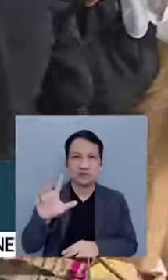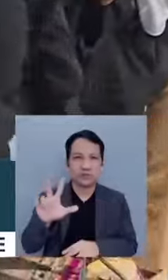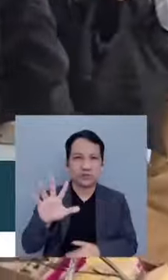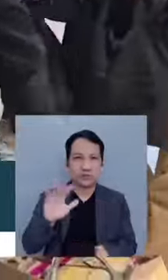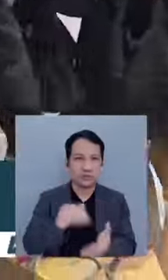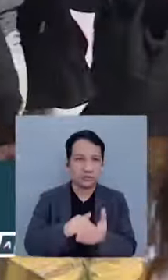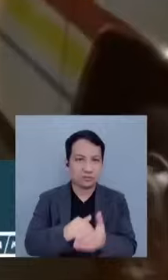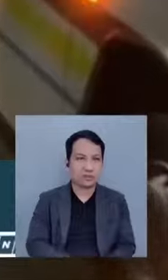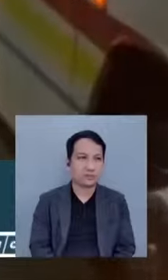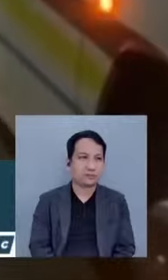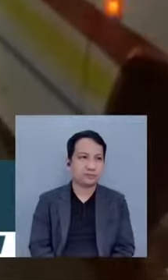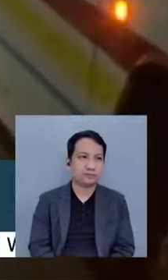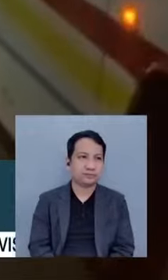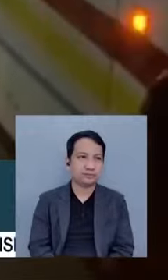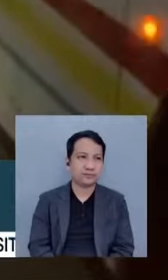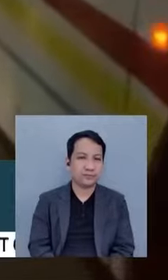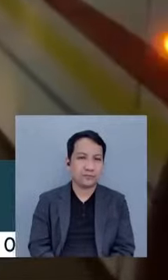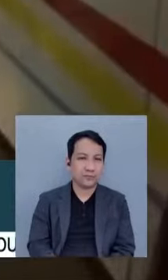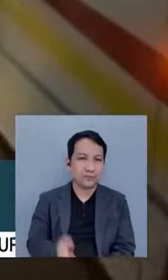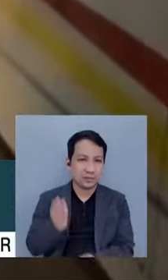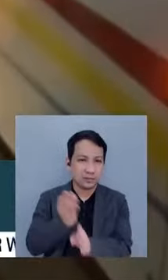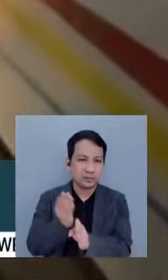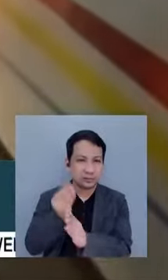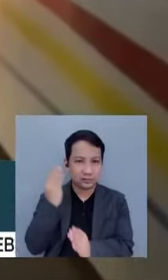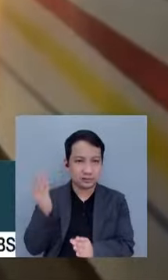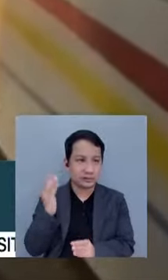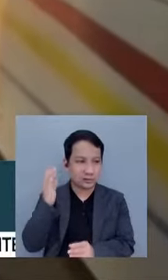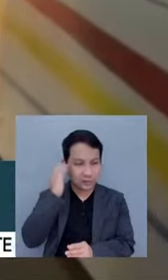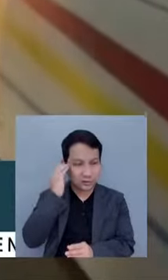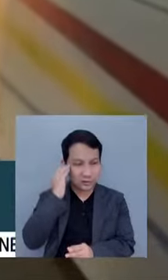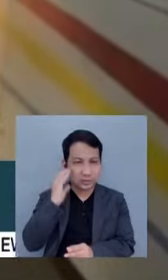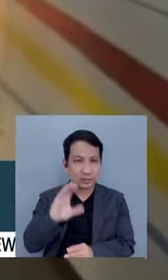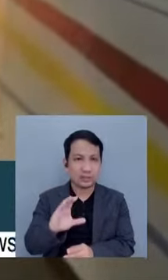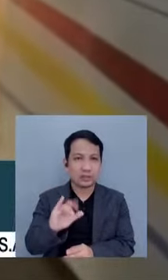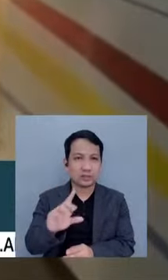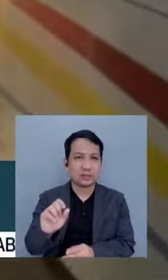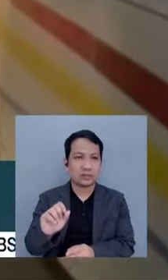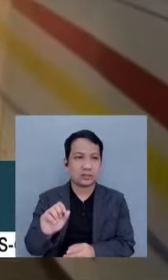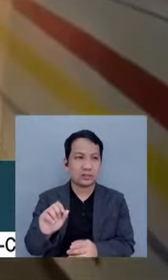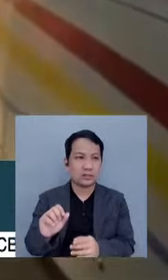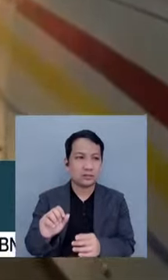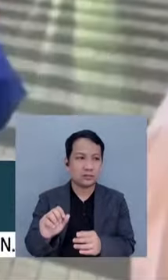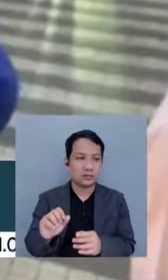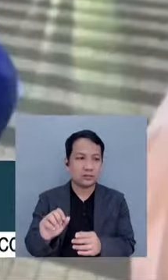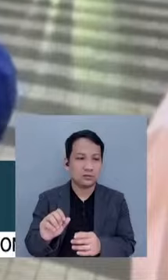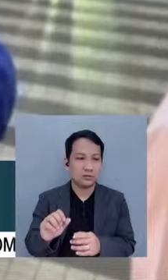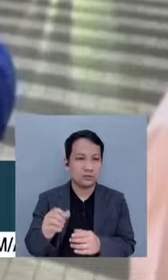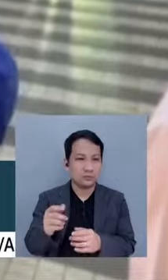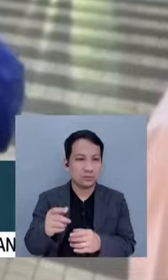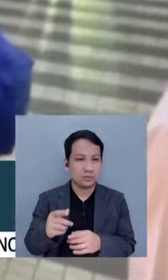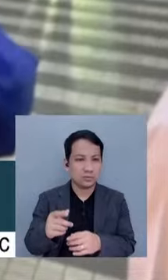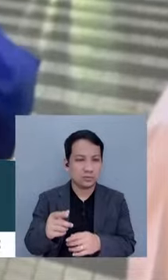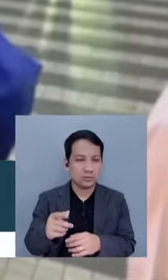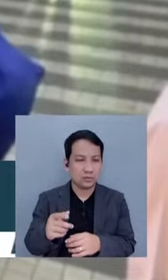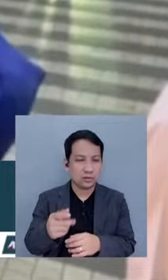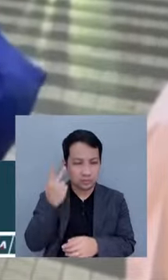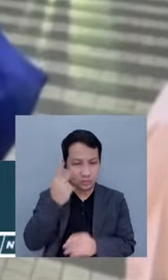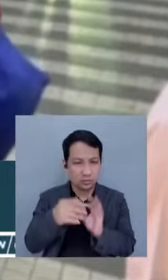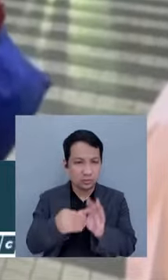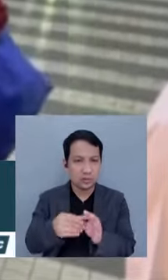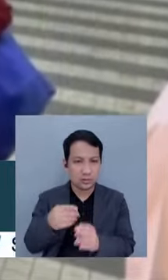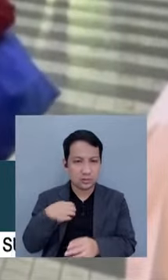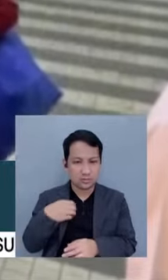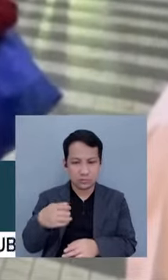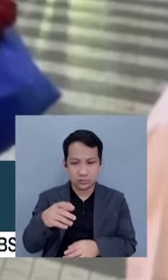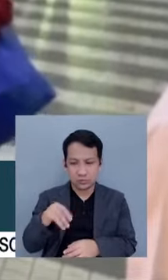135,000. Meanwhile, bus terminals in Cubao, Quezon City also filled with passengers returning from provinces. Police and MMDA